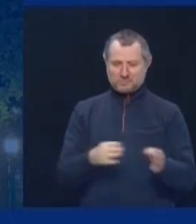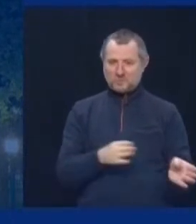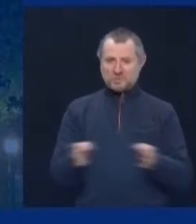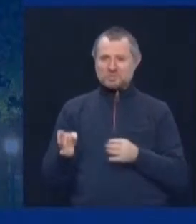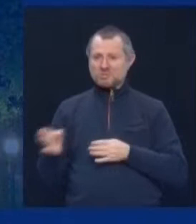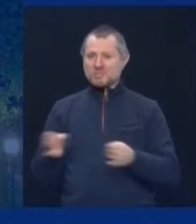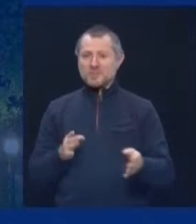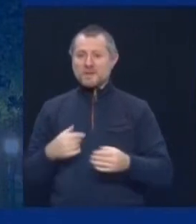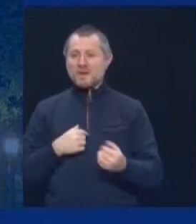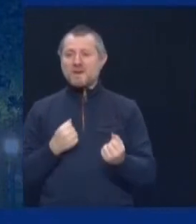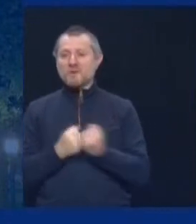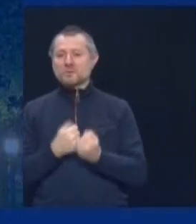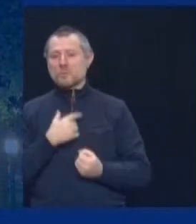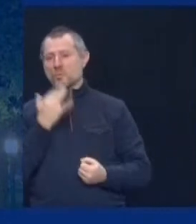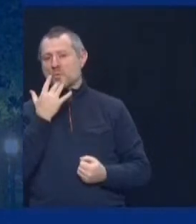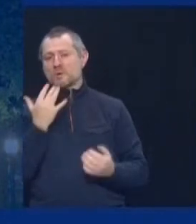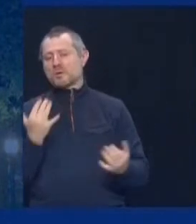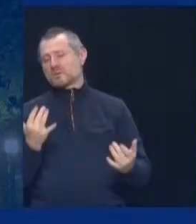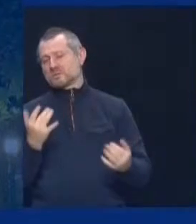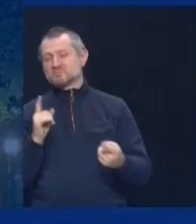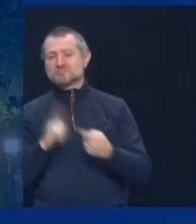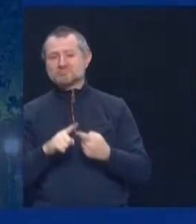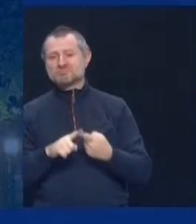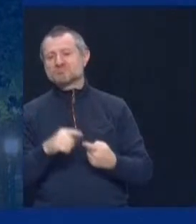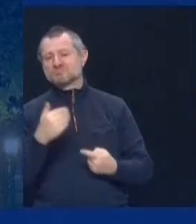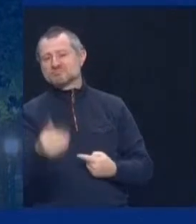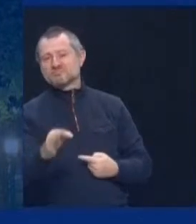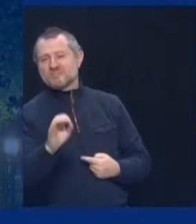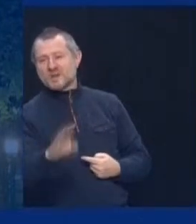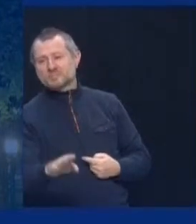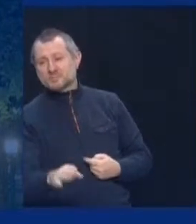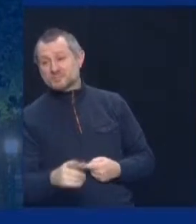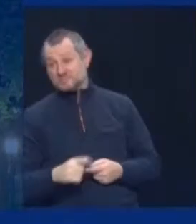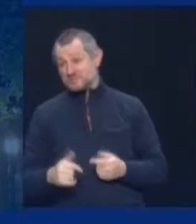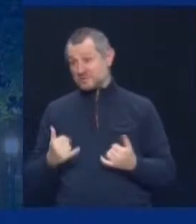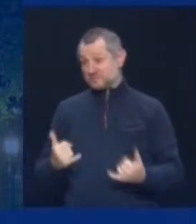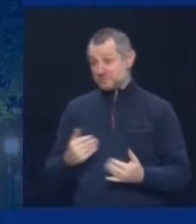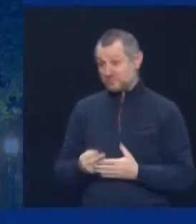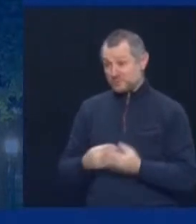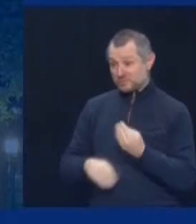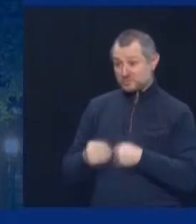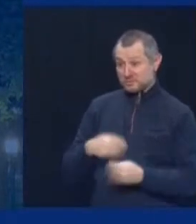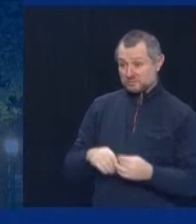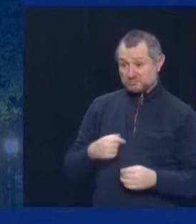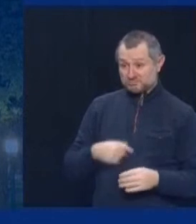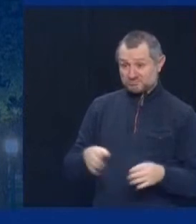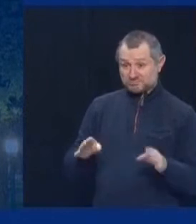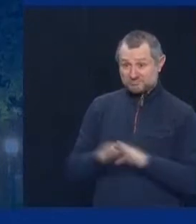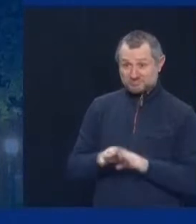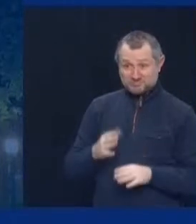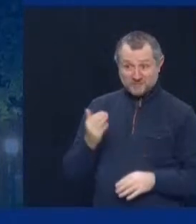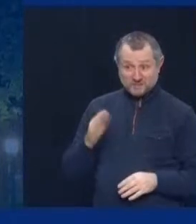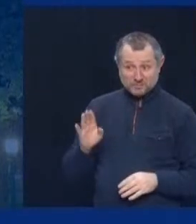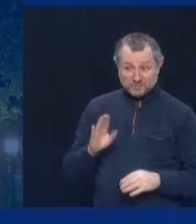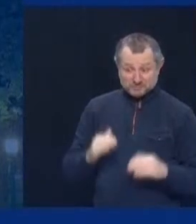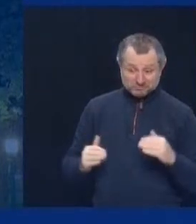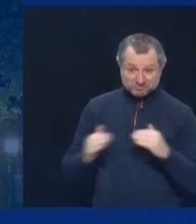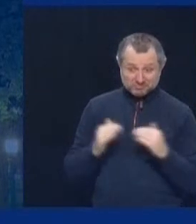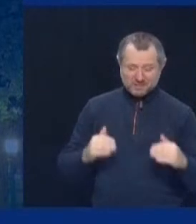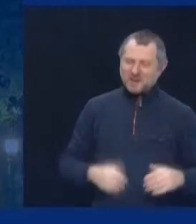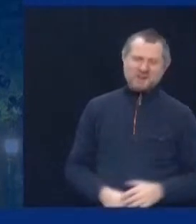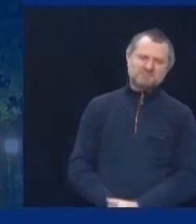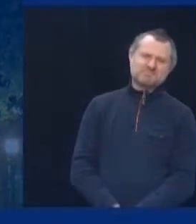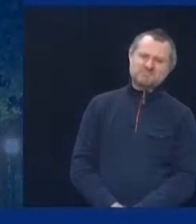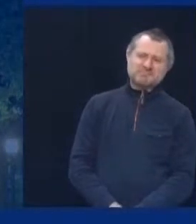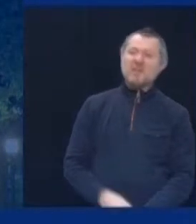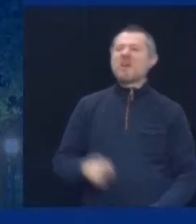until next year, because if we close the $15 billion hole this December, I can tell you the cuts to education are going to